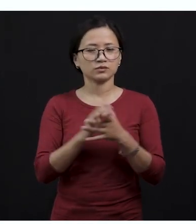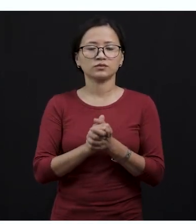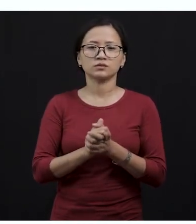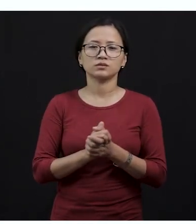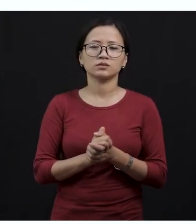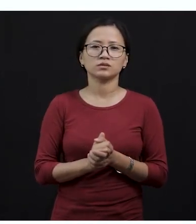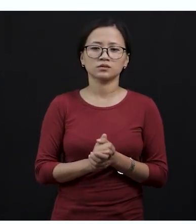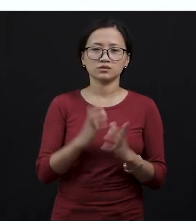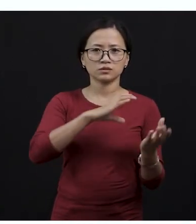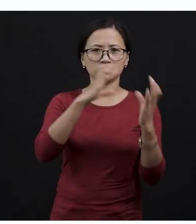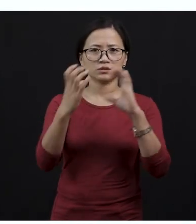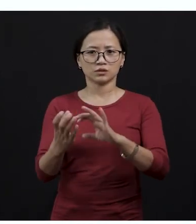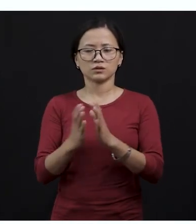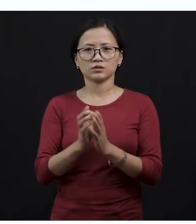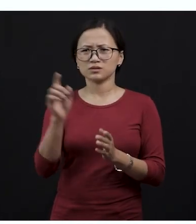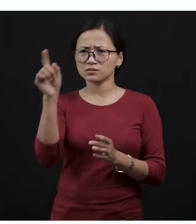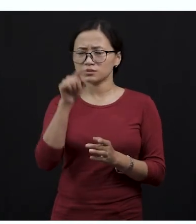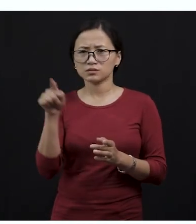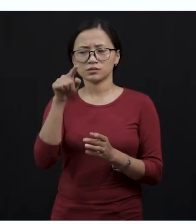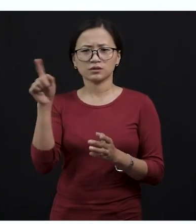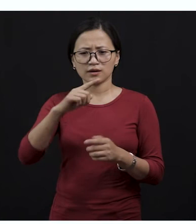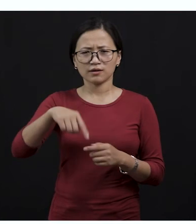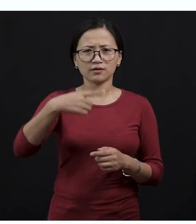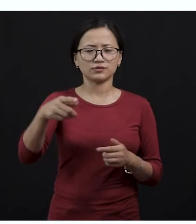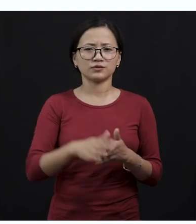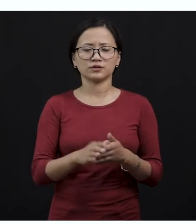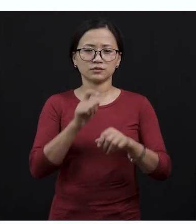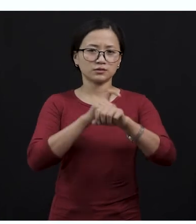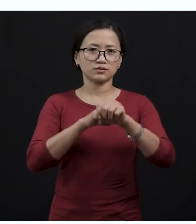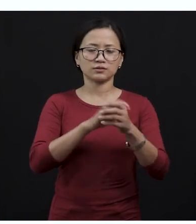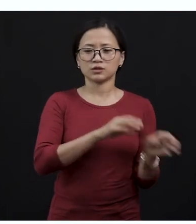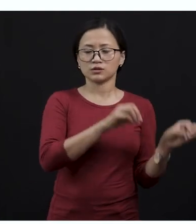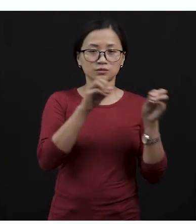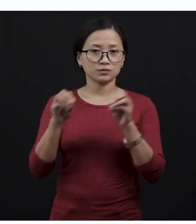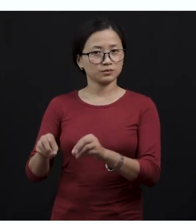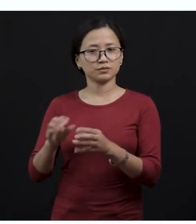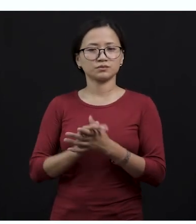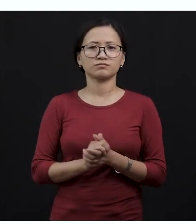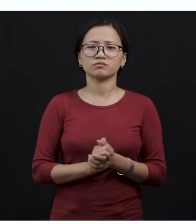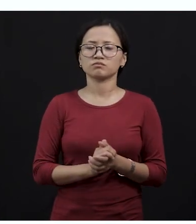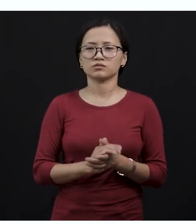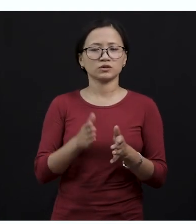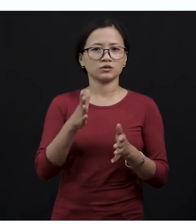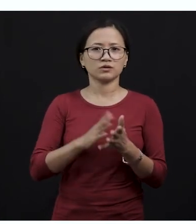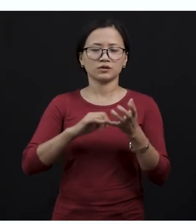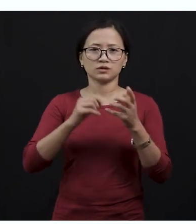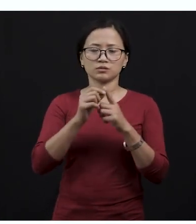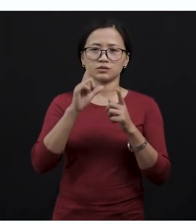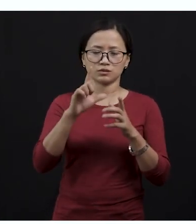amoeba changes its shape every time it moves. An amoeba does not have a specific shape,